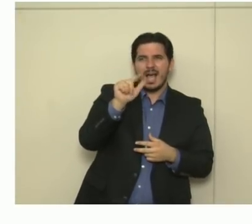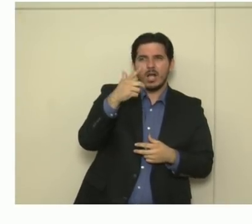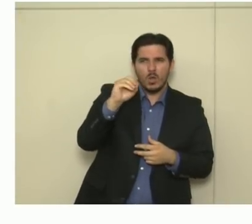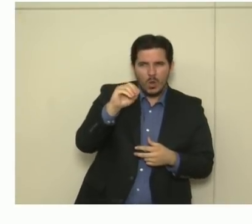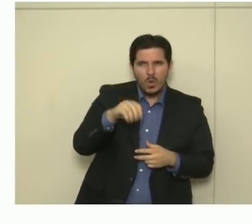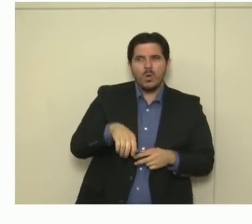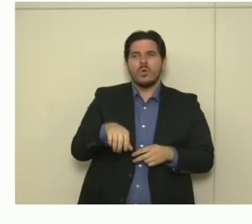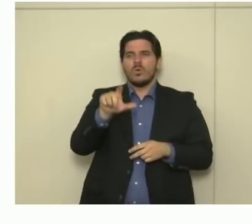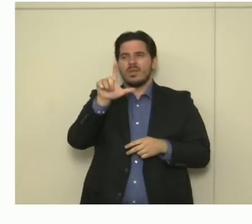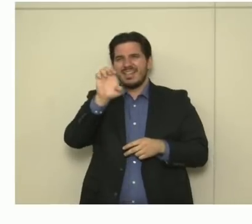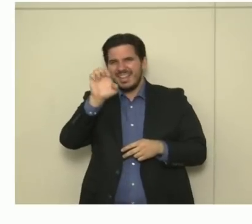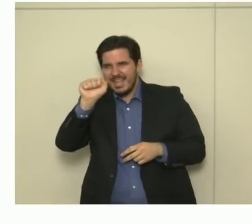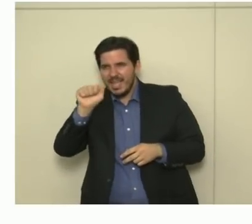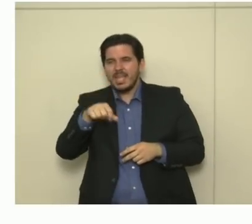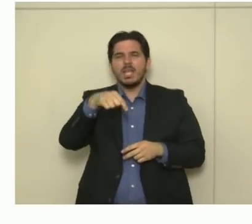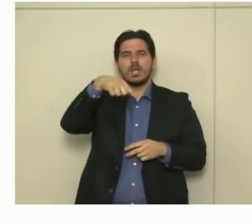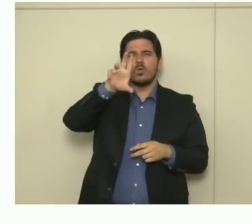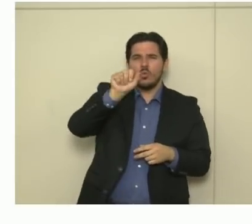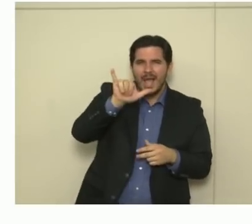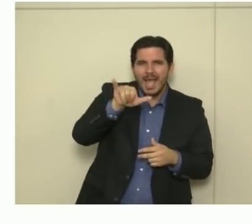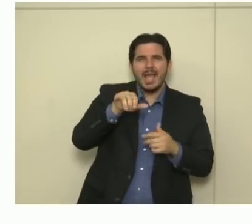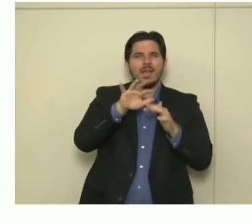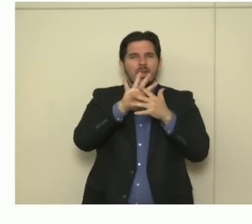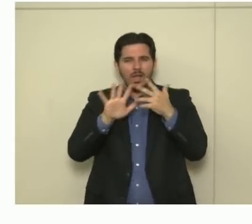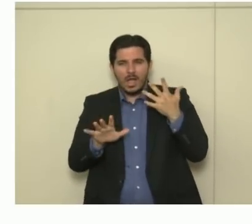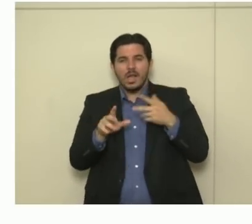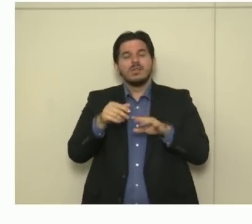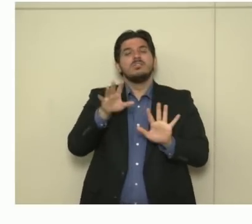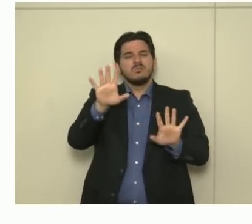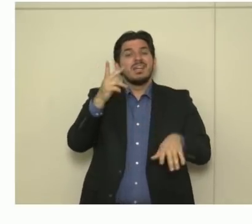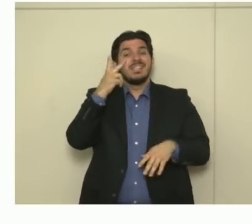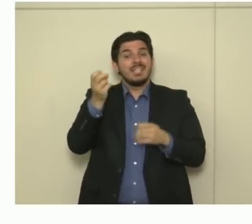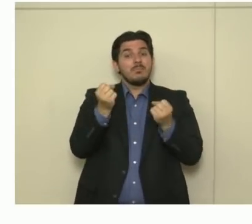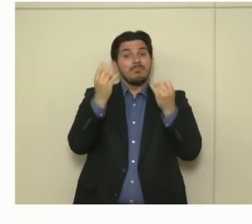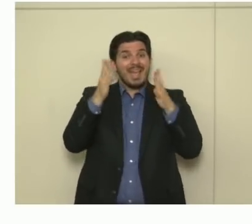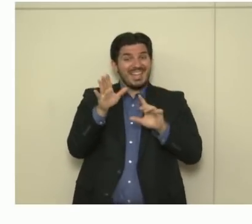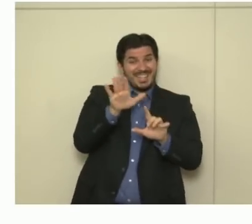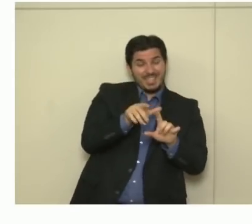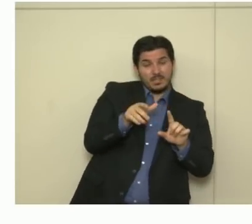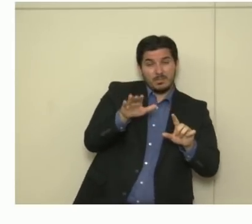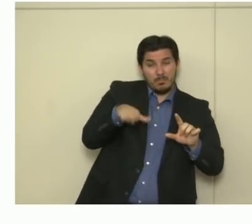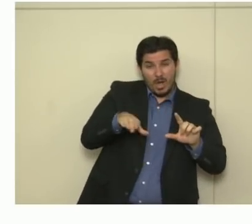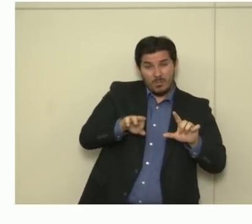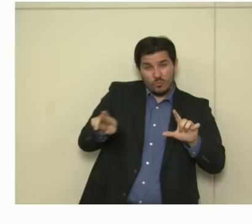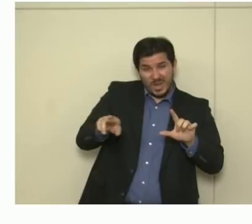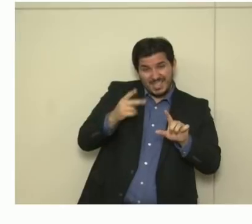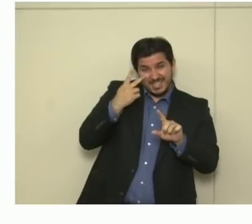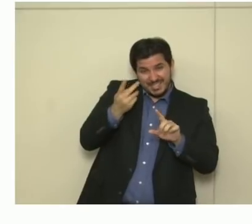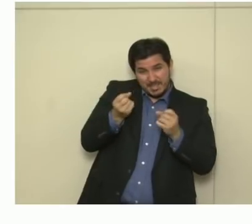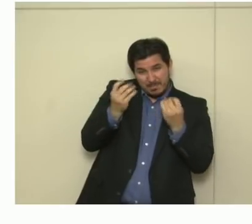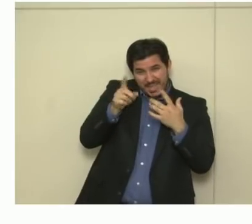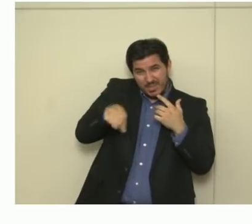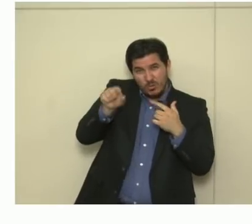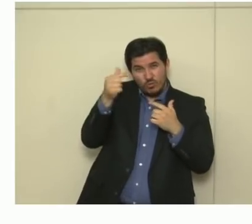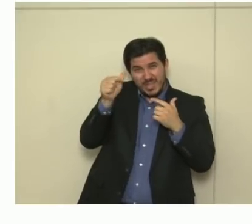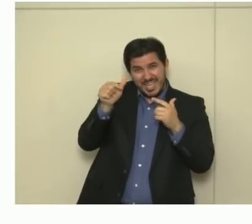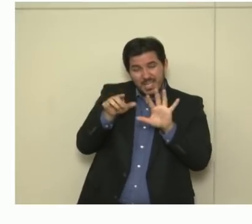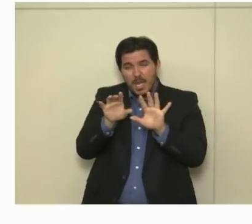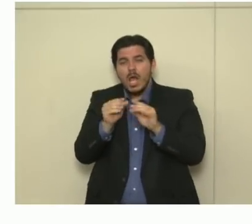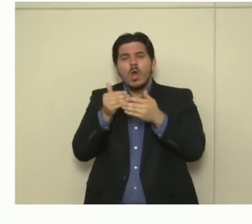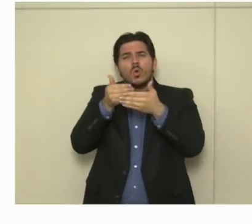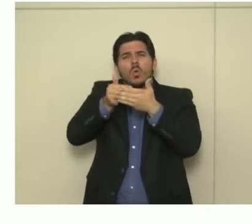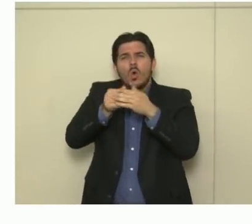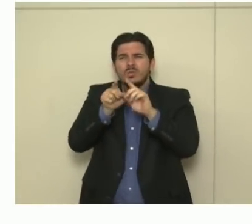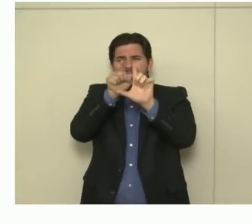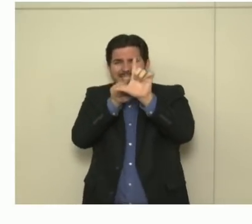are close to the line, and some people aren't very far from green, and that's the nature of these things, is you have to pick a number and you have to draw a line. But